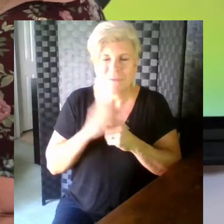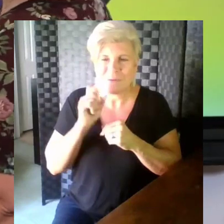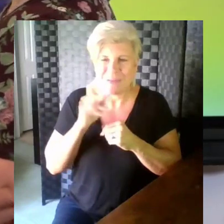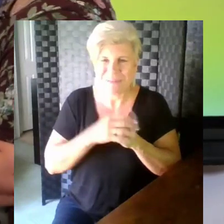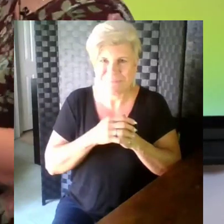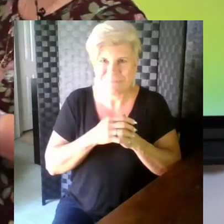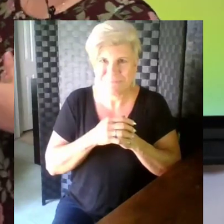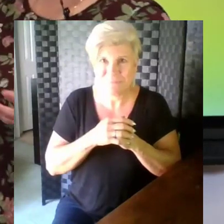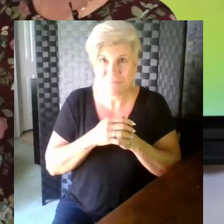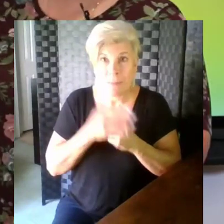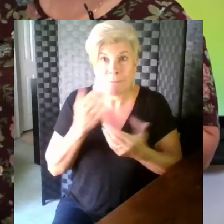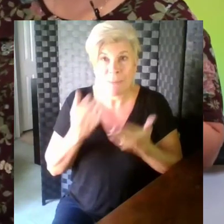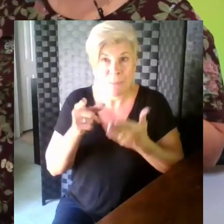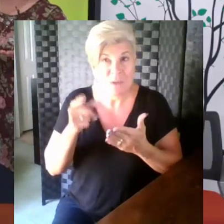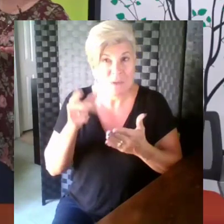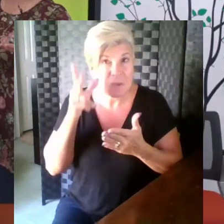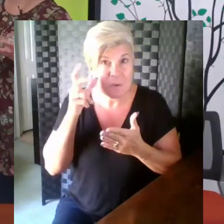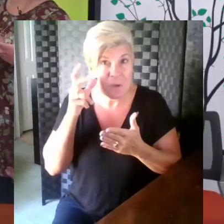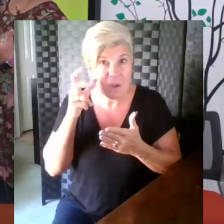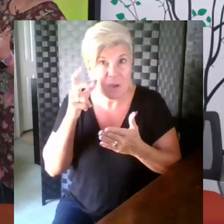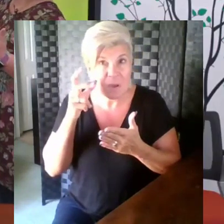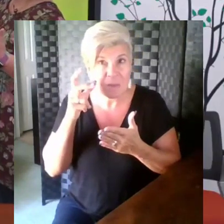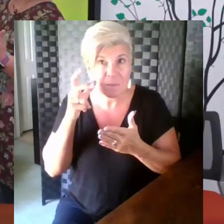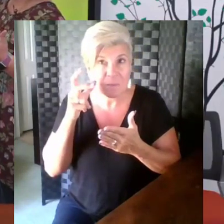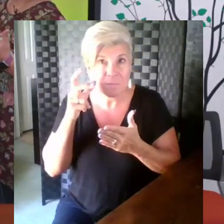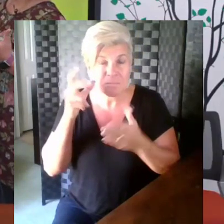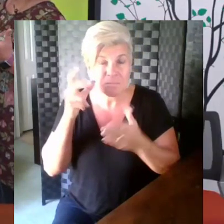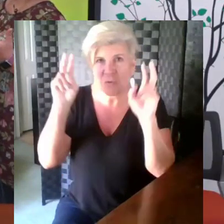All right, so you might have heard the